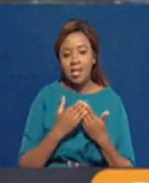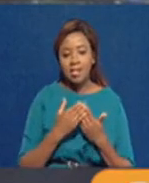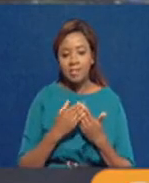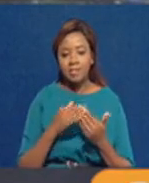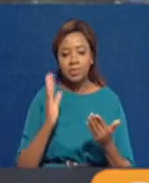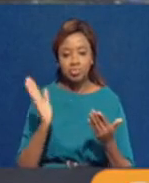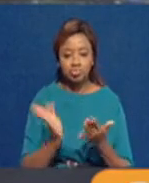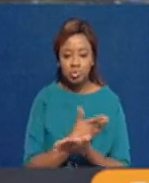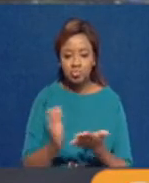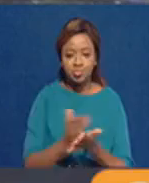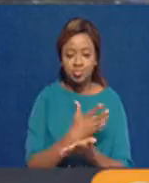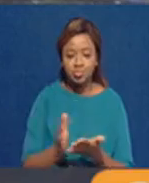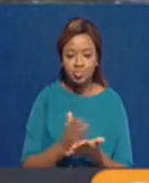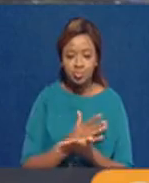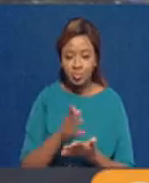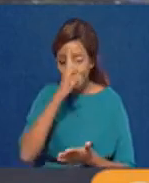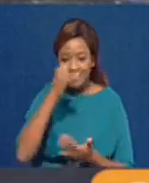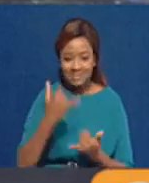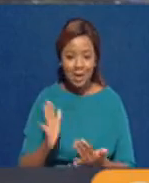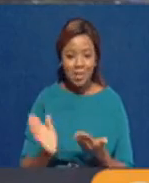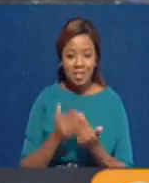arrest of four ringleaders.